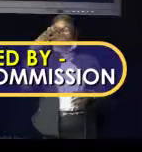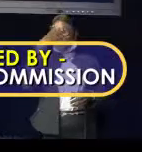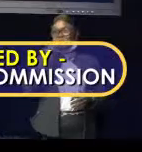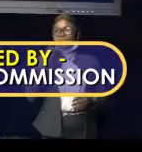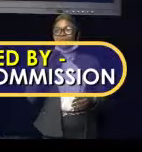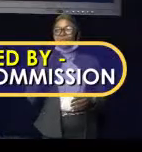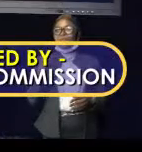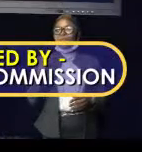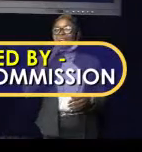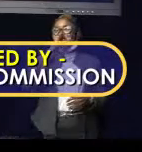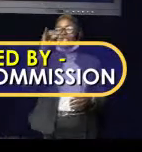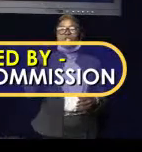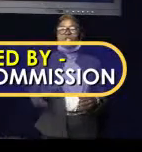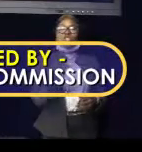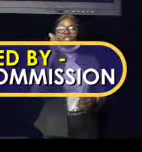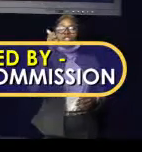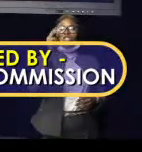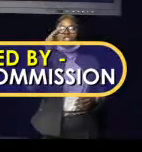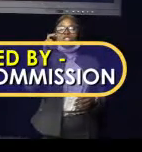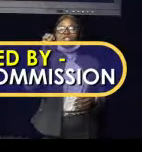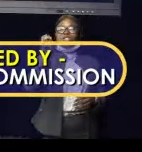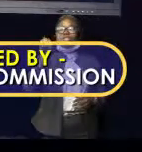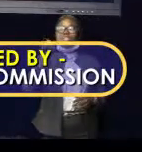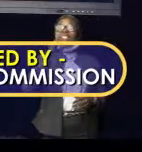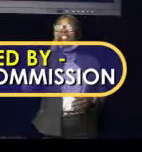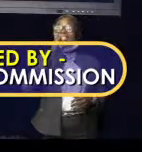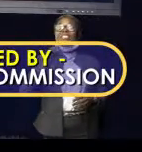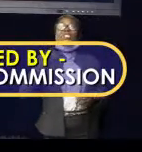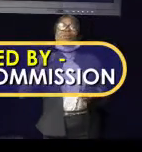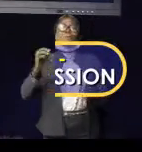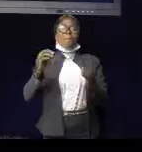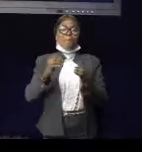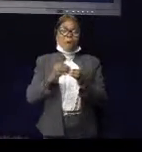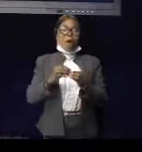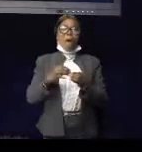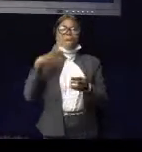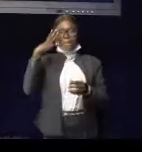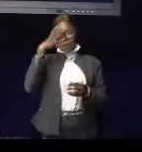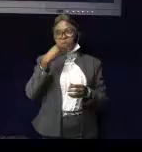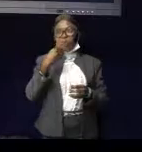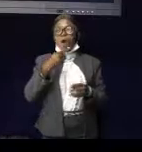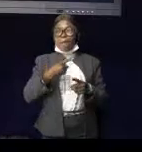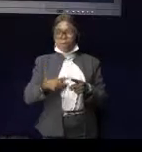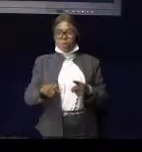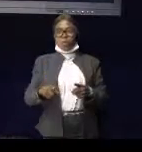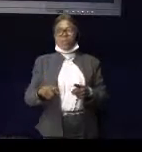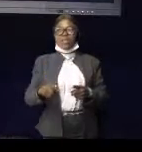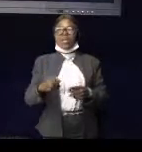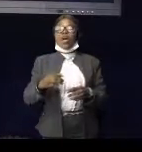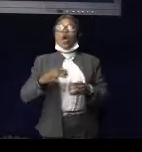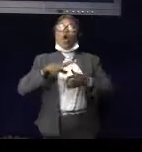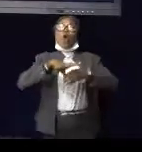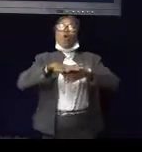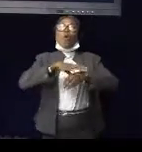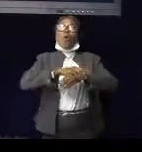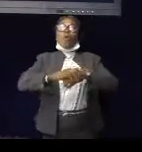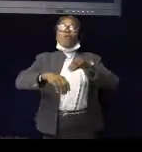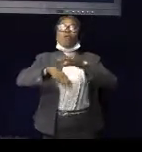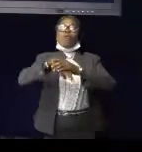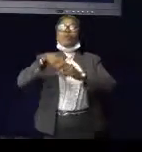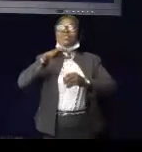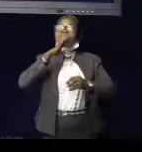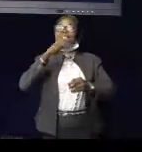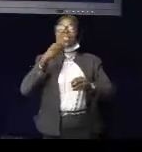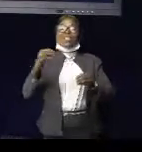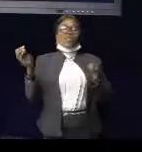is the positive stage. Jane is more beautiful than Mary. But Comfort is the